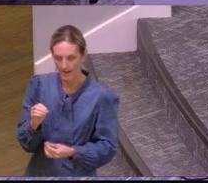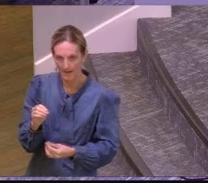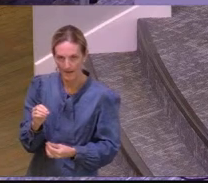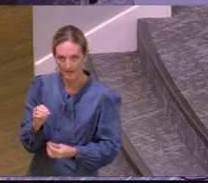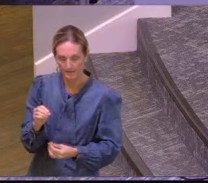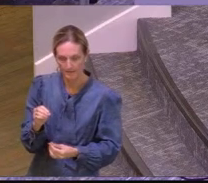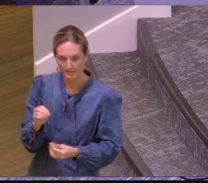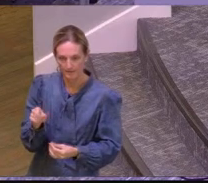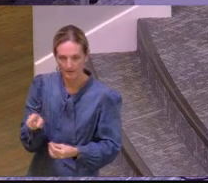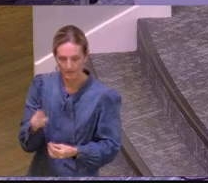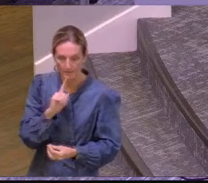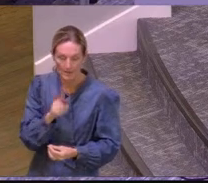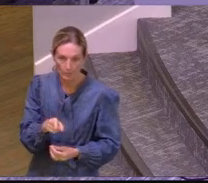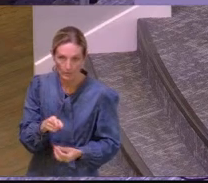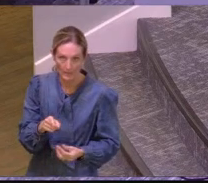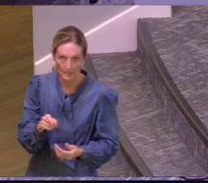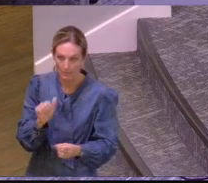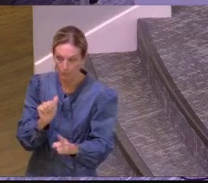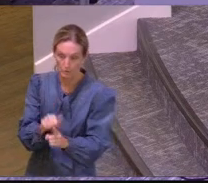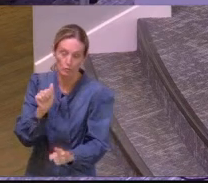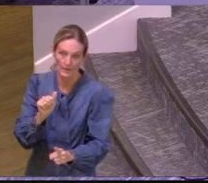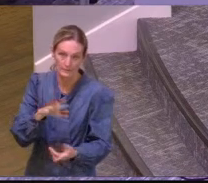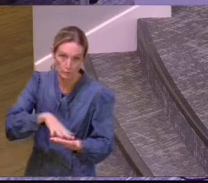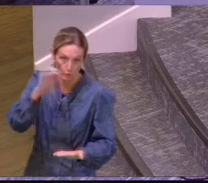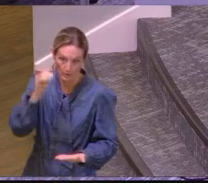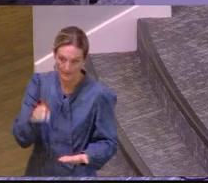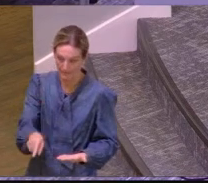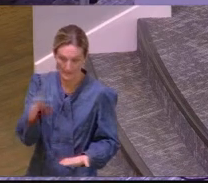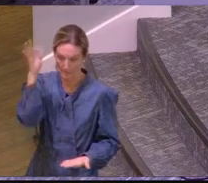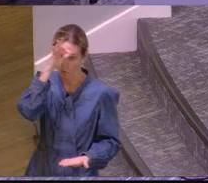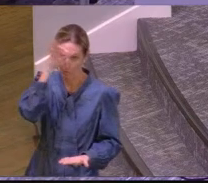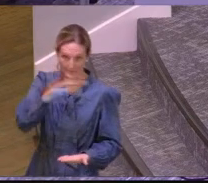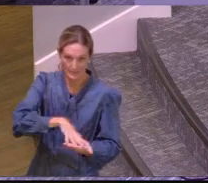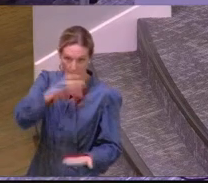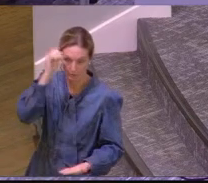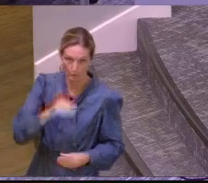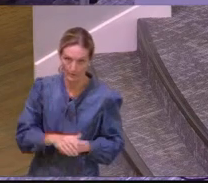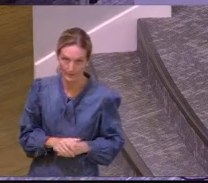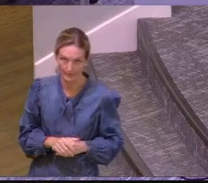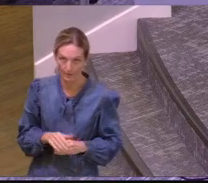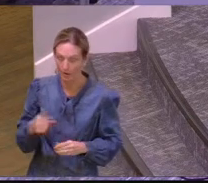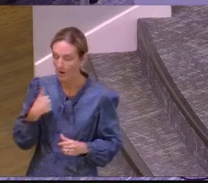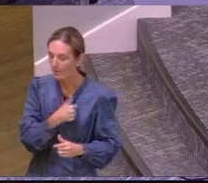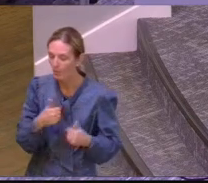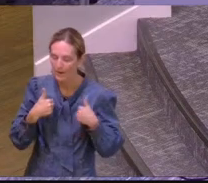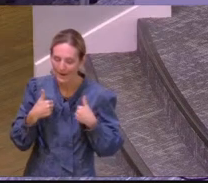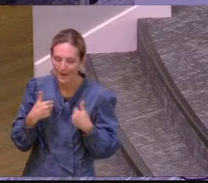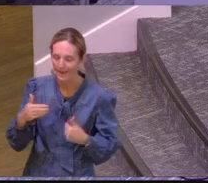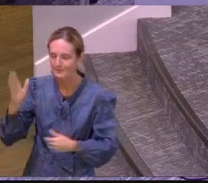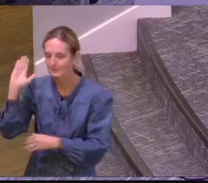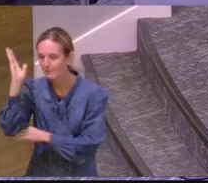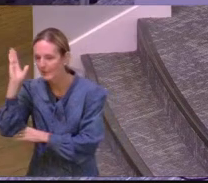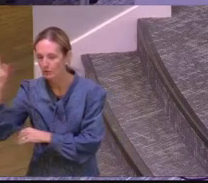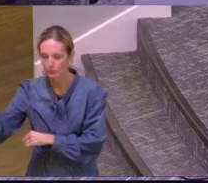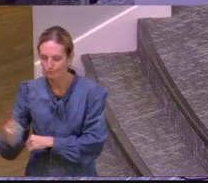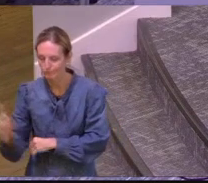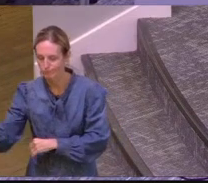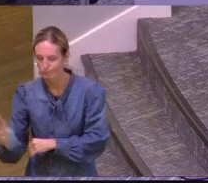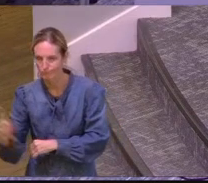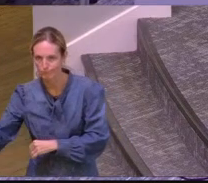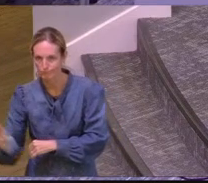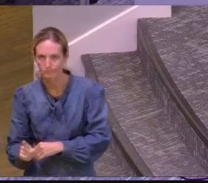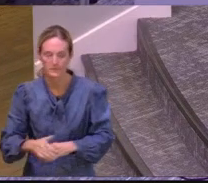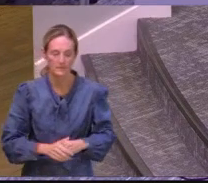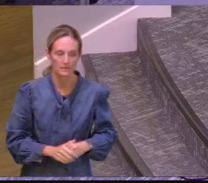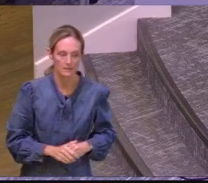learning frequently. They didn't know they were learning because, you know, we had speakers that came from the community. So